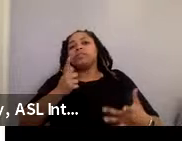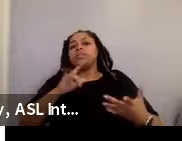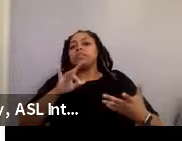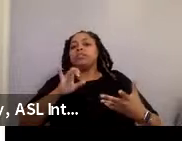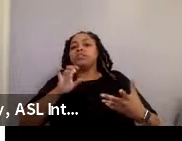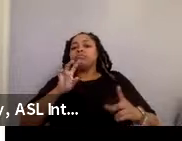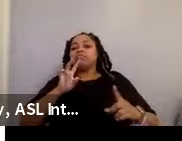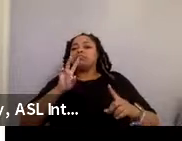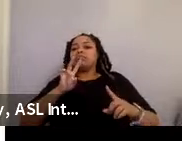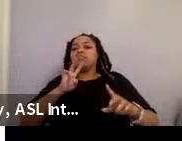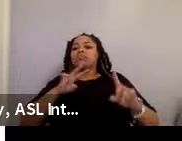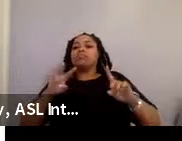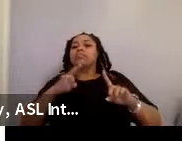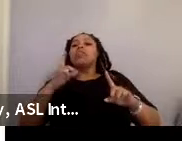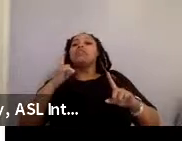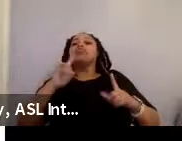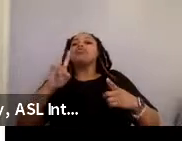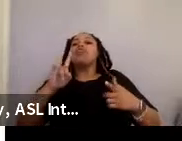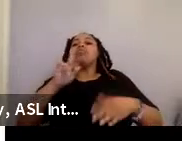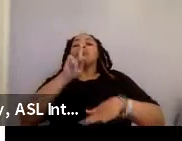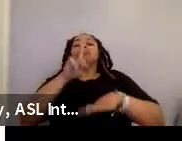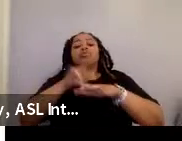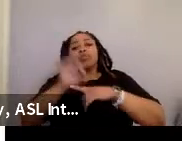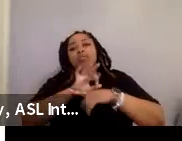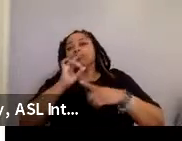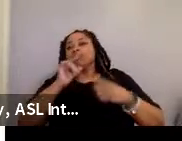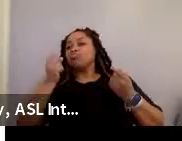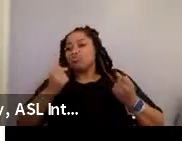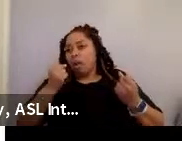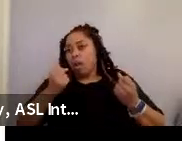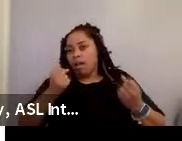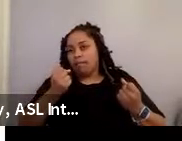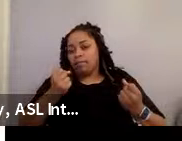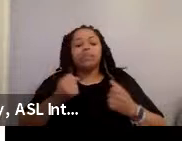the principal function, of driving.